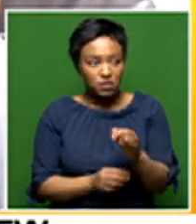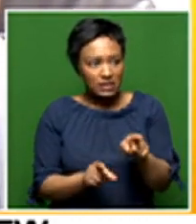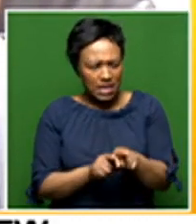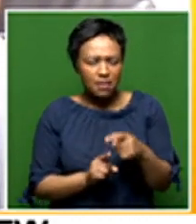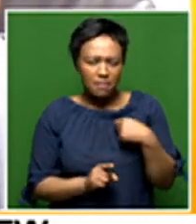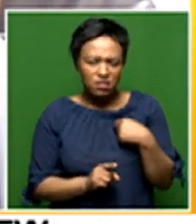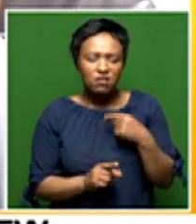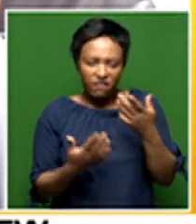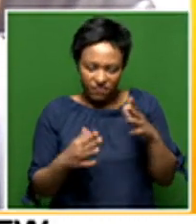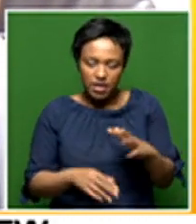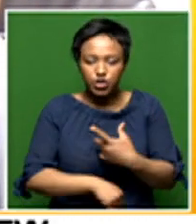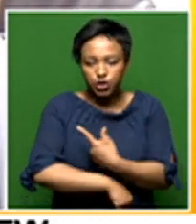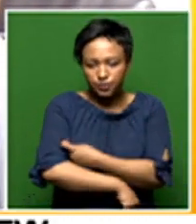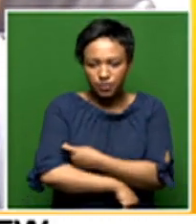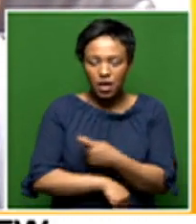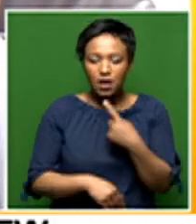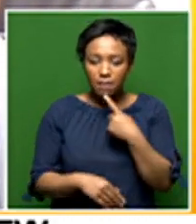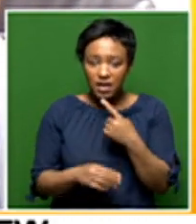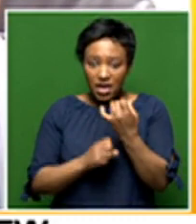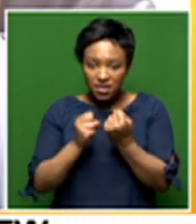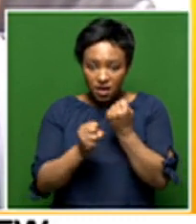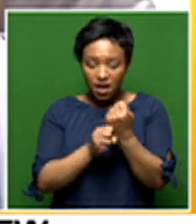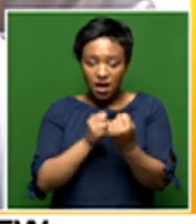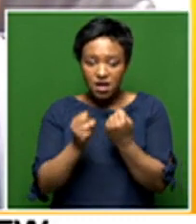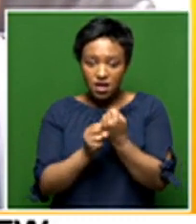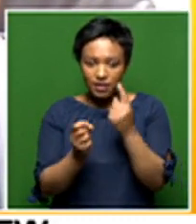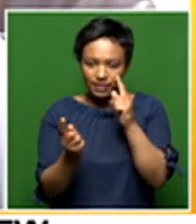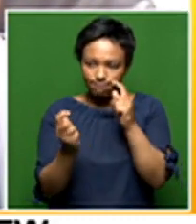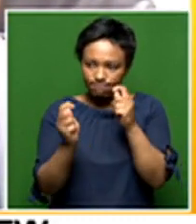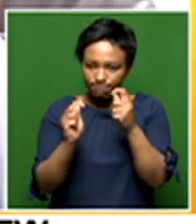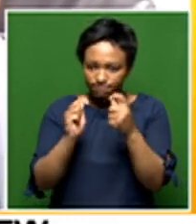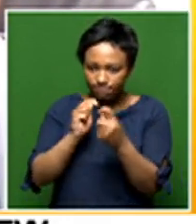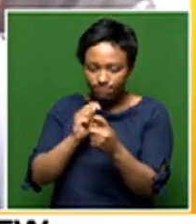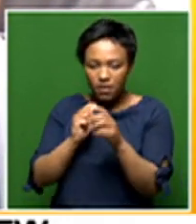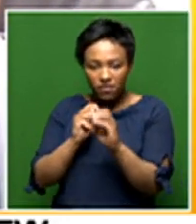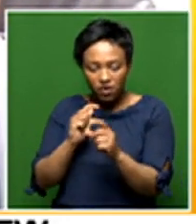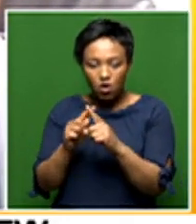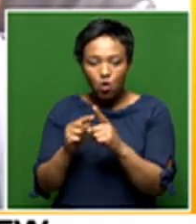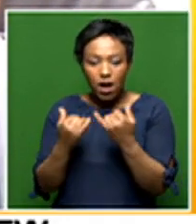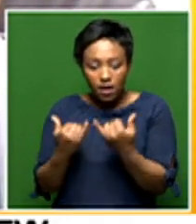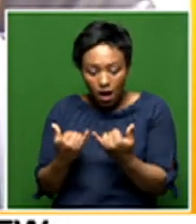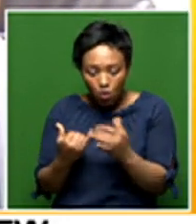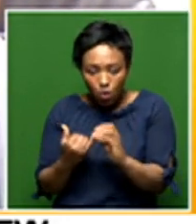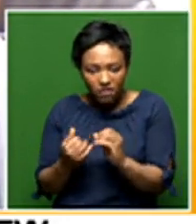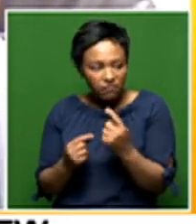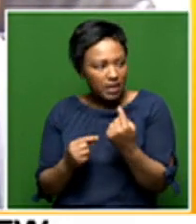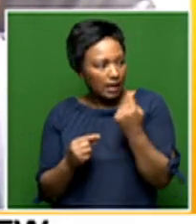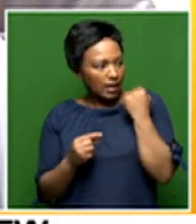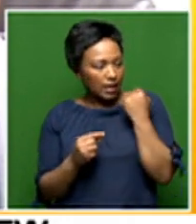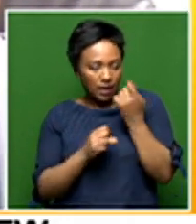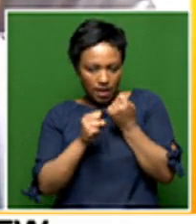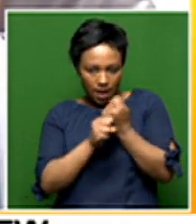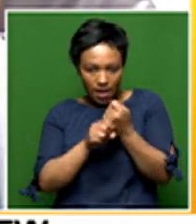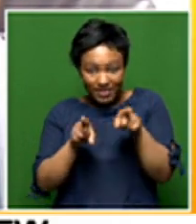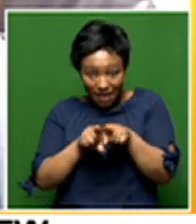well. Do they evolve over the years? Does it change? Would the one that's on offer now be the